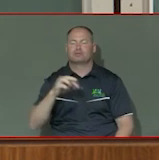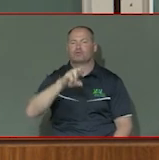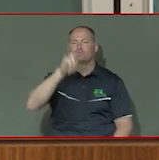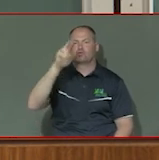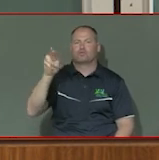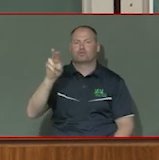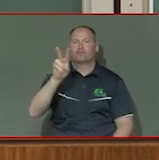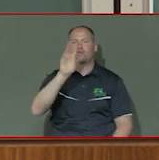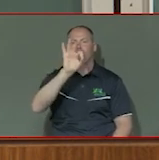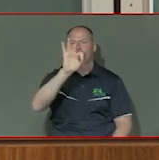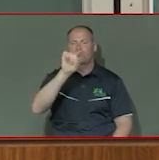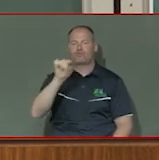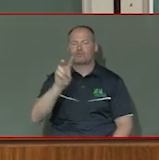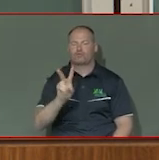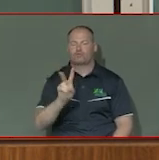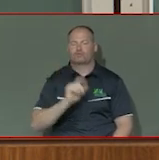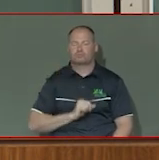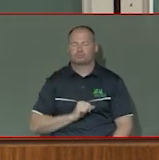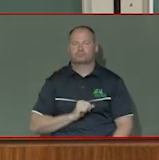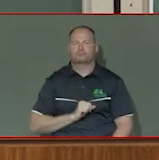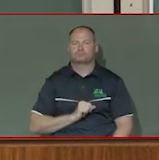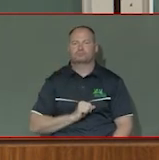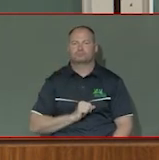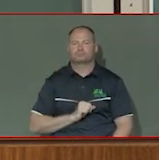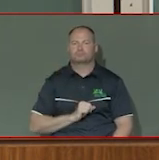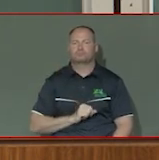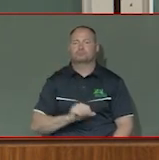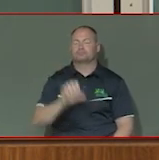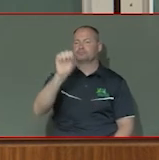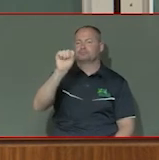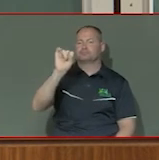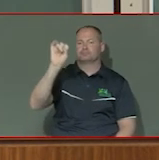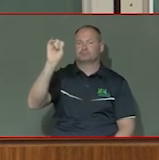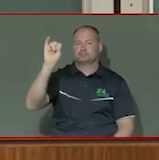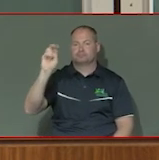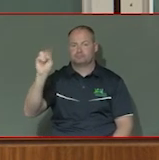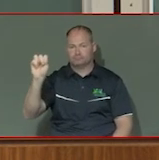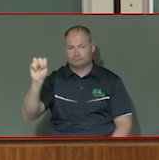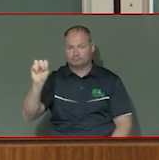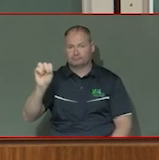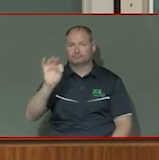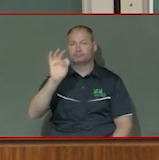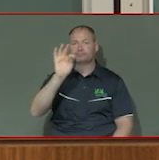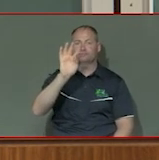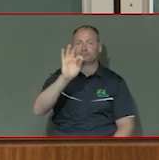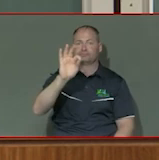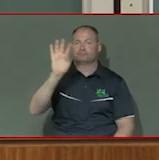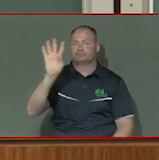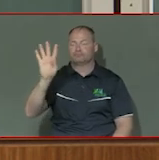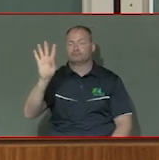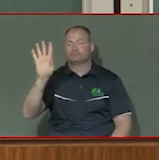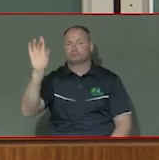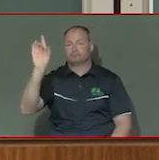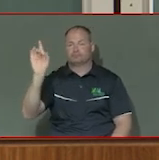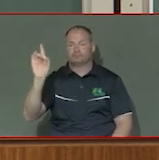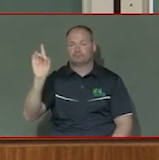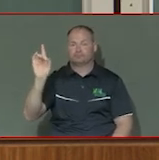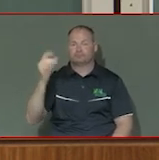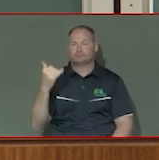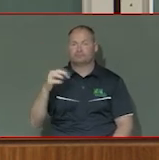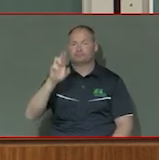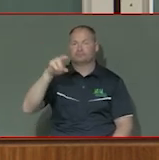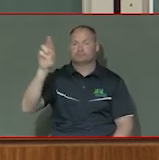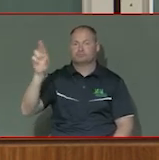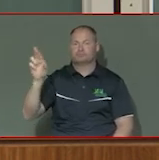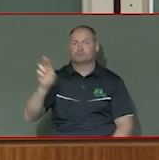over 2. The sine of 54 degrees is the square root of 1